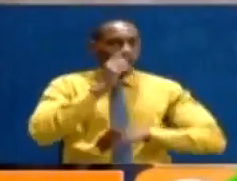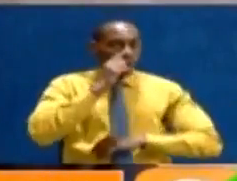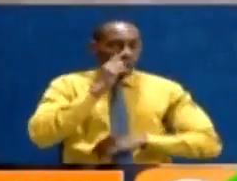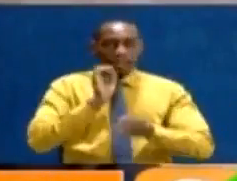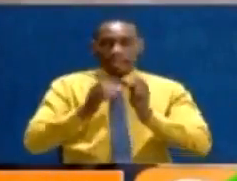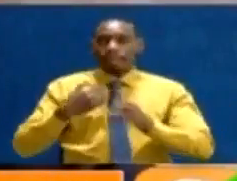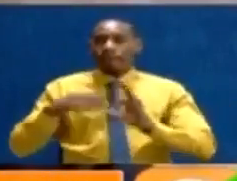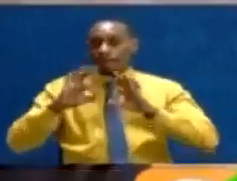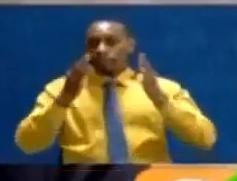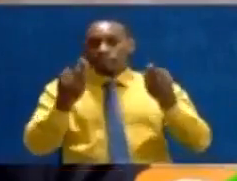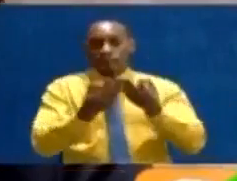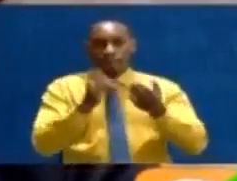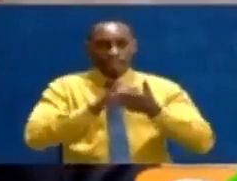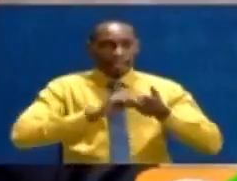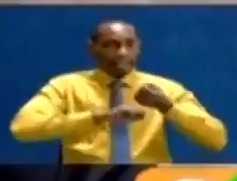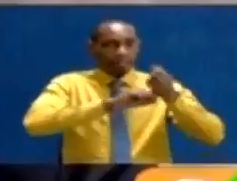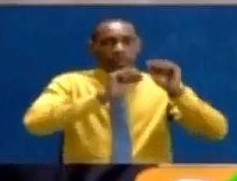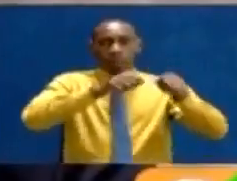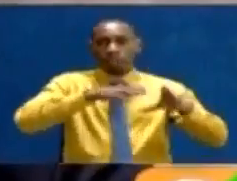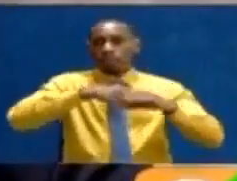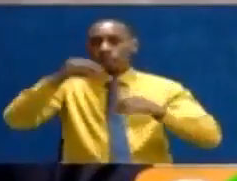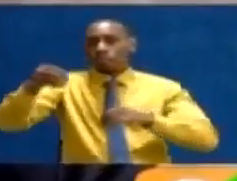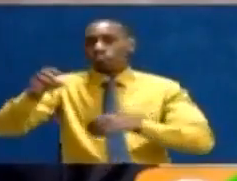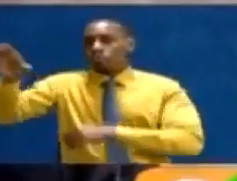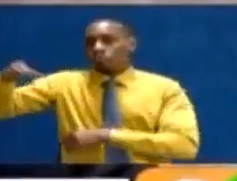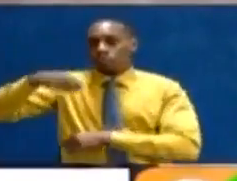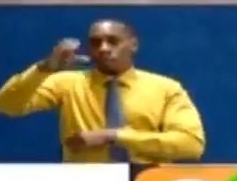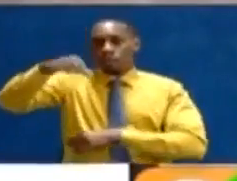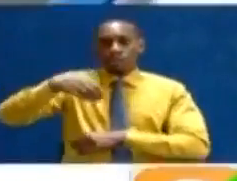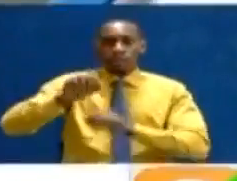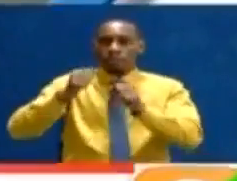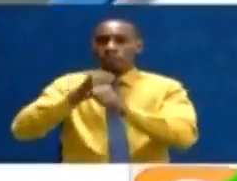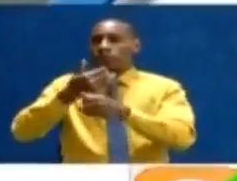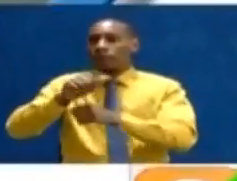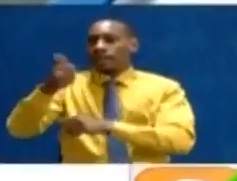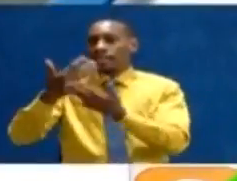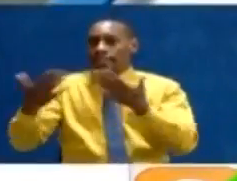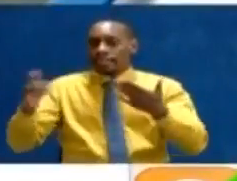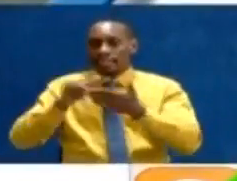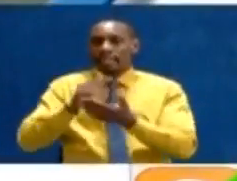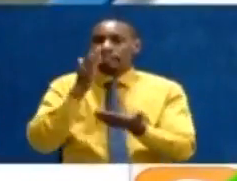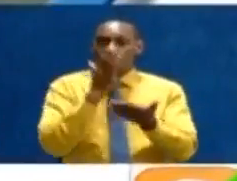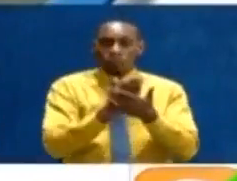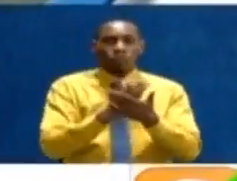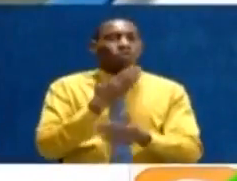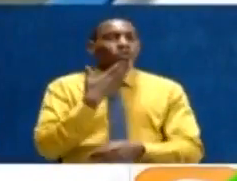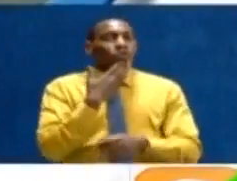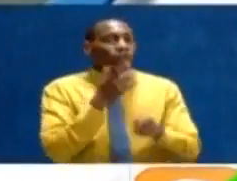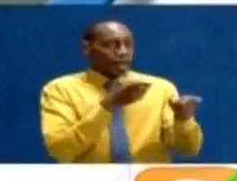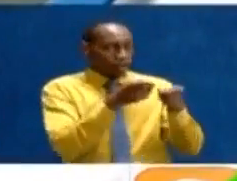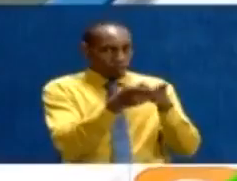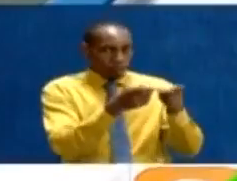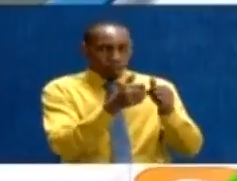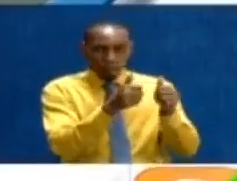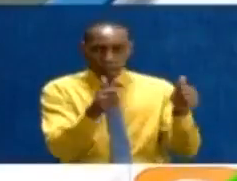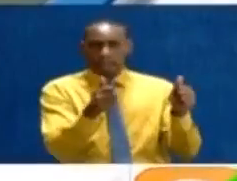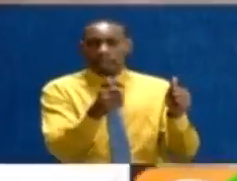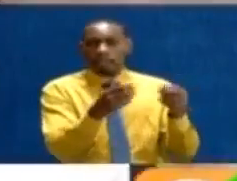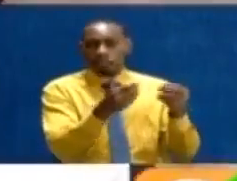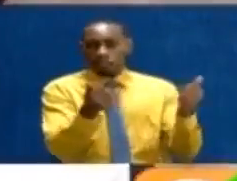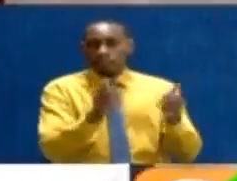if you have family that can support you, maybe they can go to the mall for you. They can do all those things for you. They have to make sure that their sugar control is well